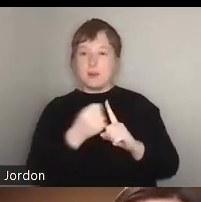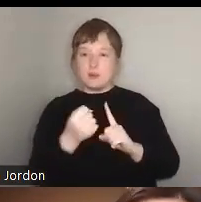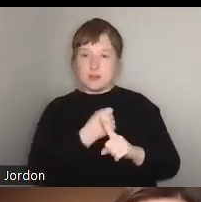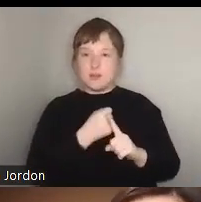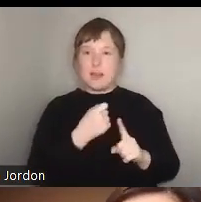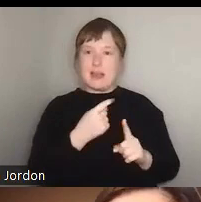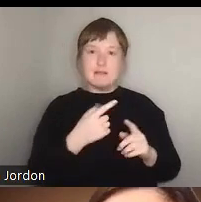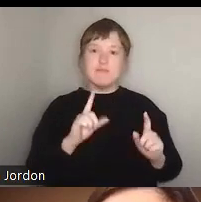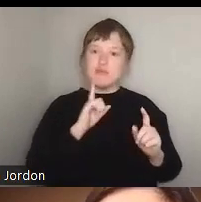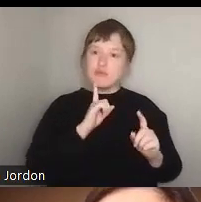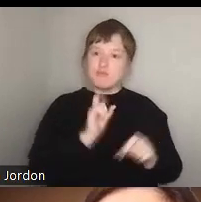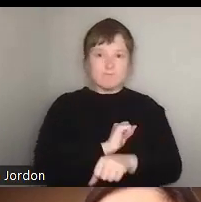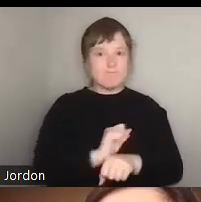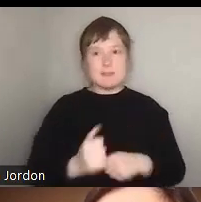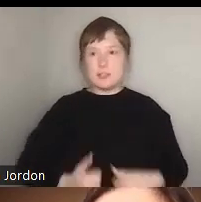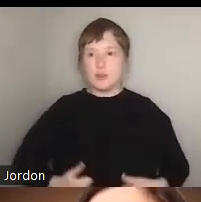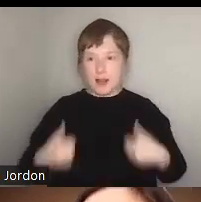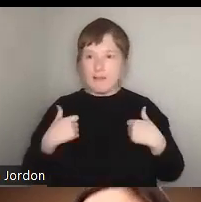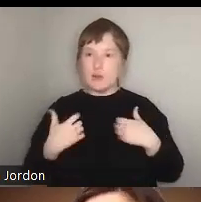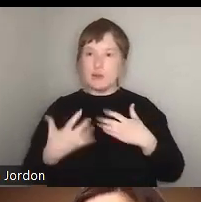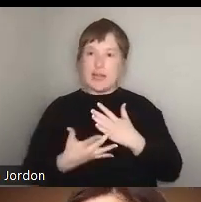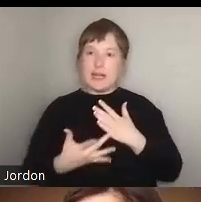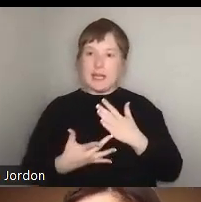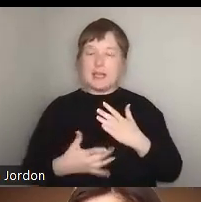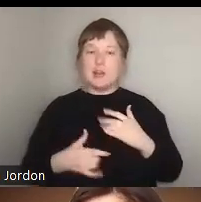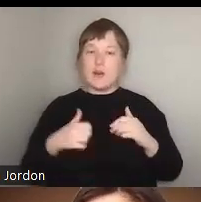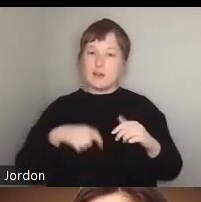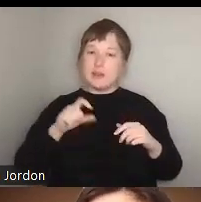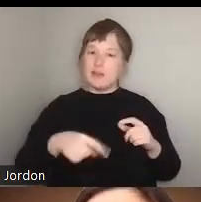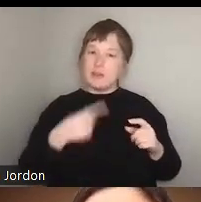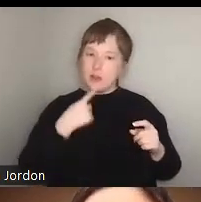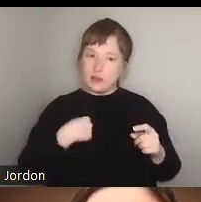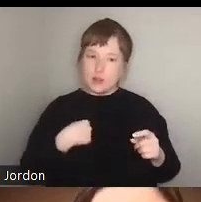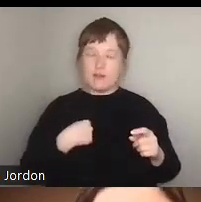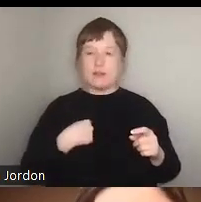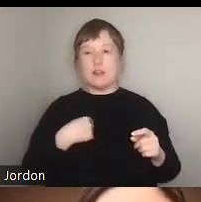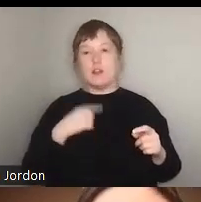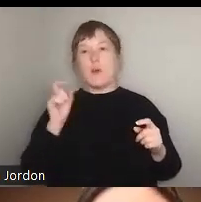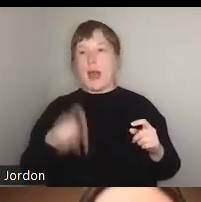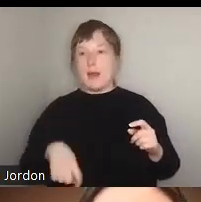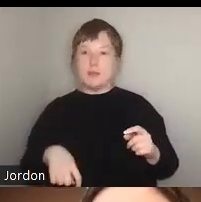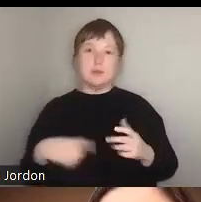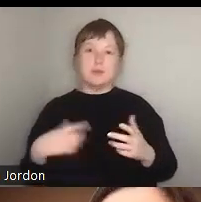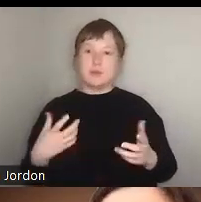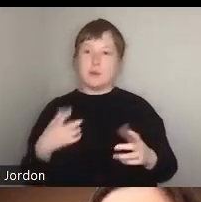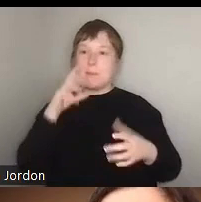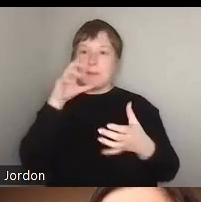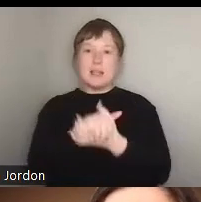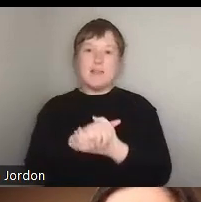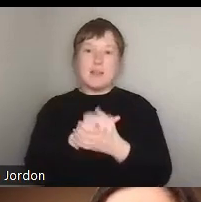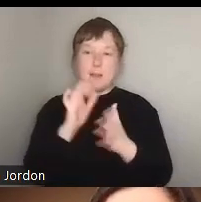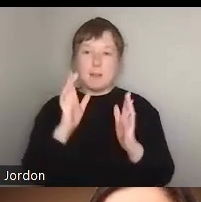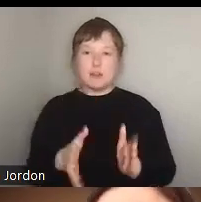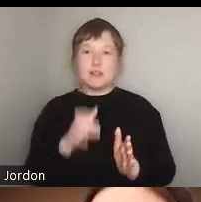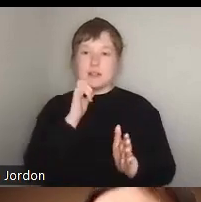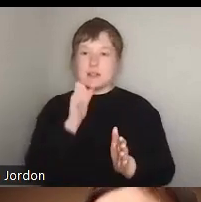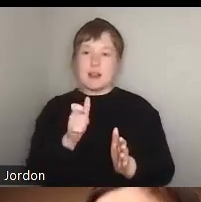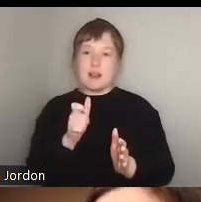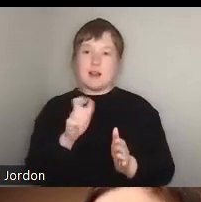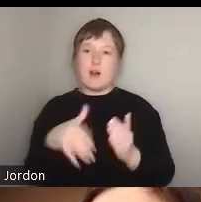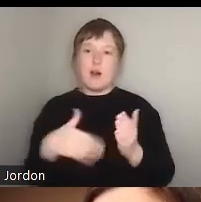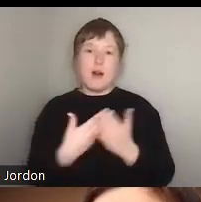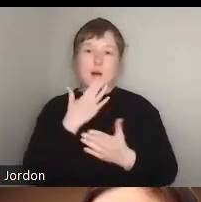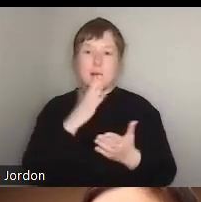technique. You have to sort of like tell yourself these things. You have to believe that that person isn't all